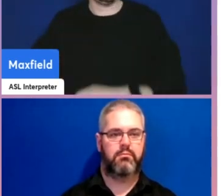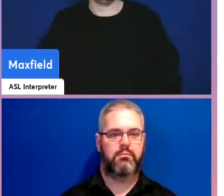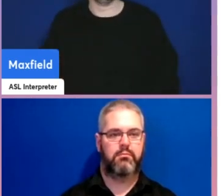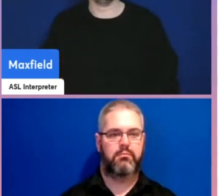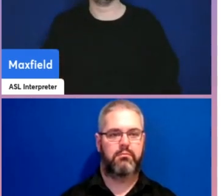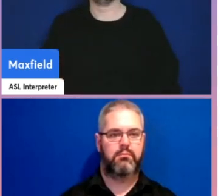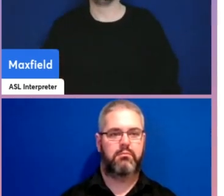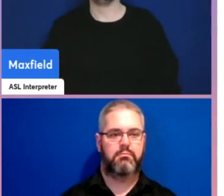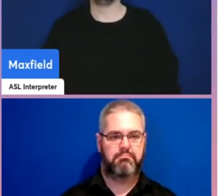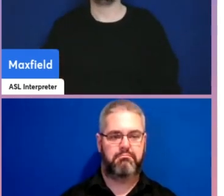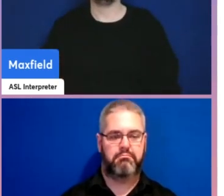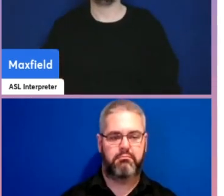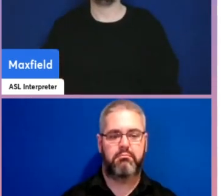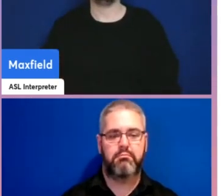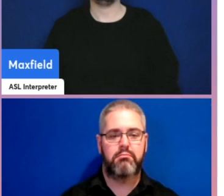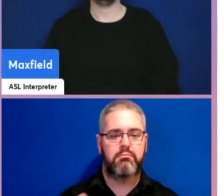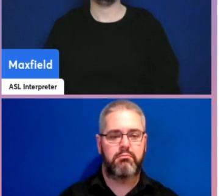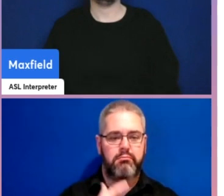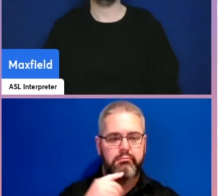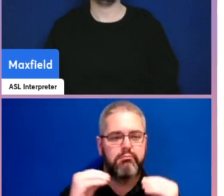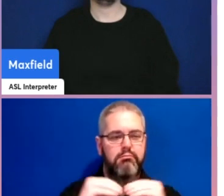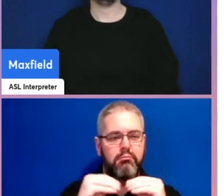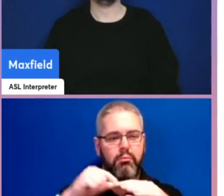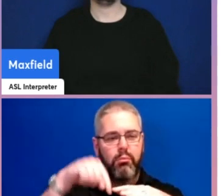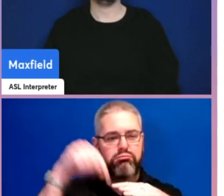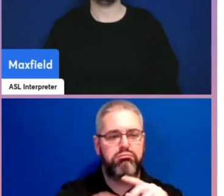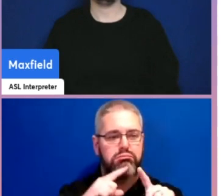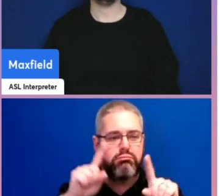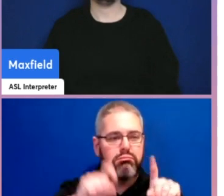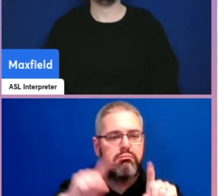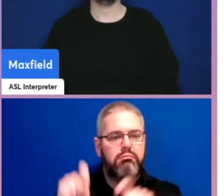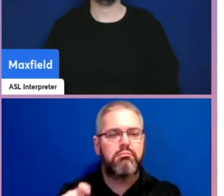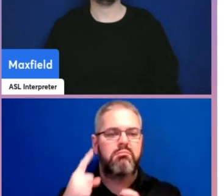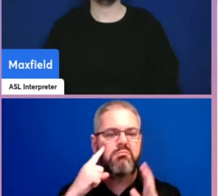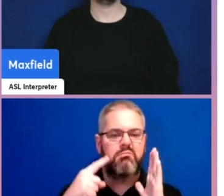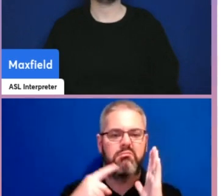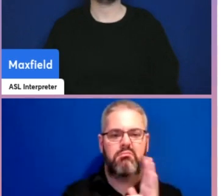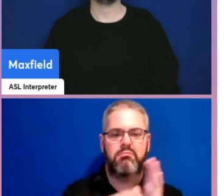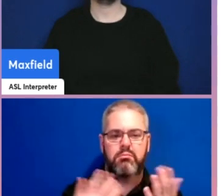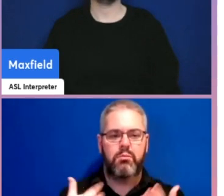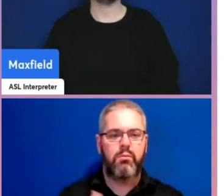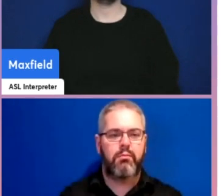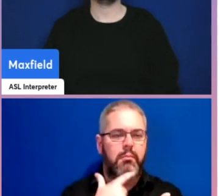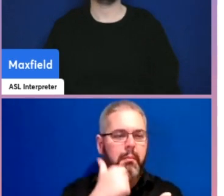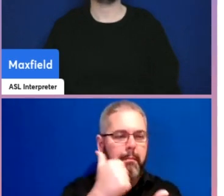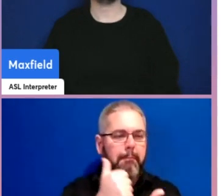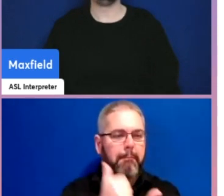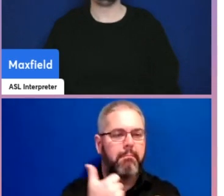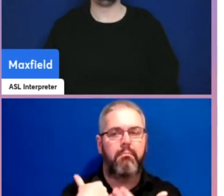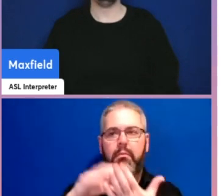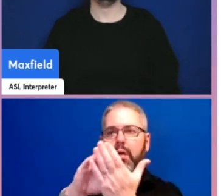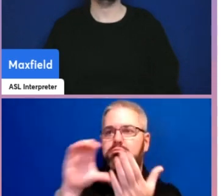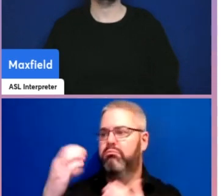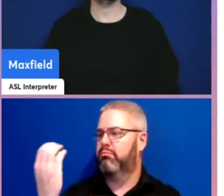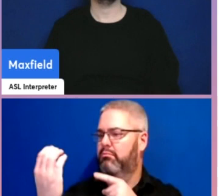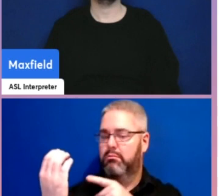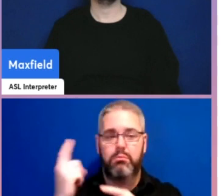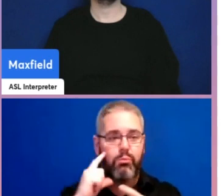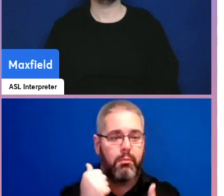And for more comprehensive testing, you can actually use things like help modules, which can be invoked directly from